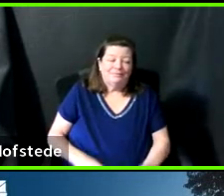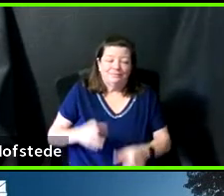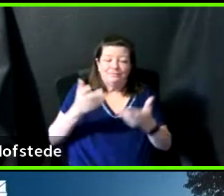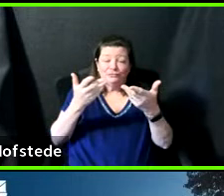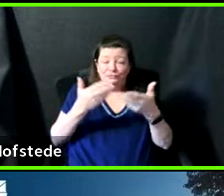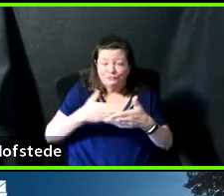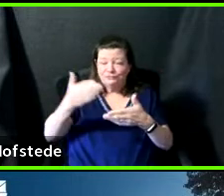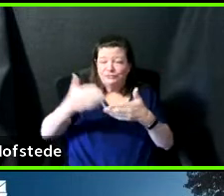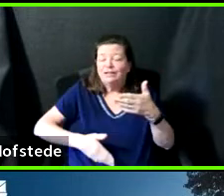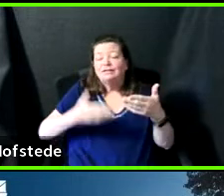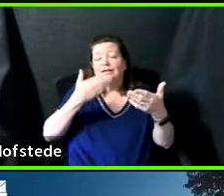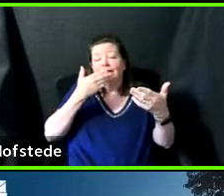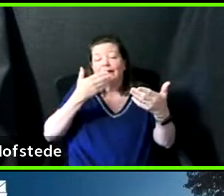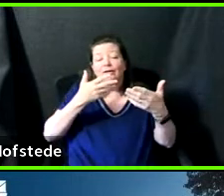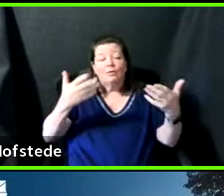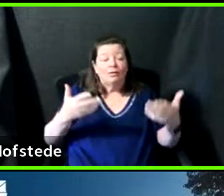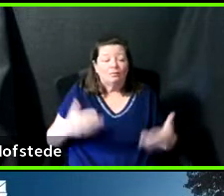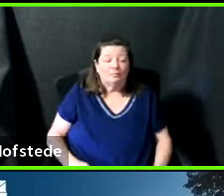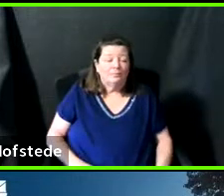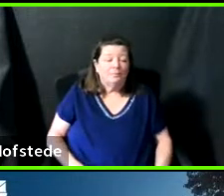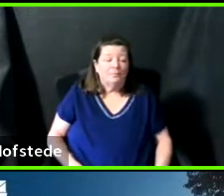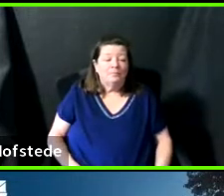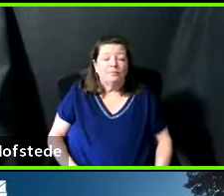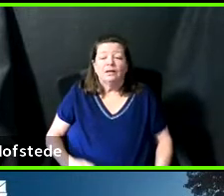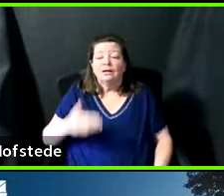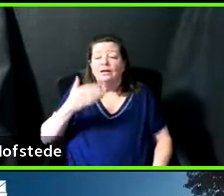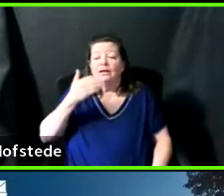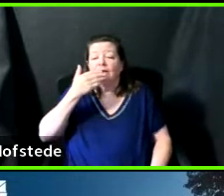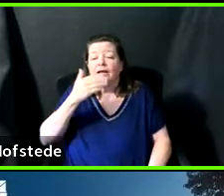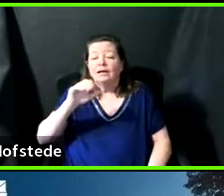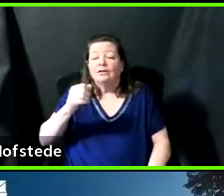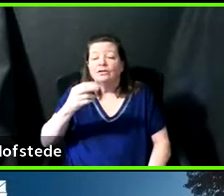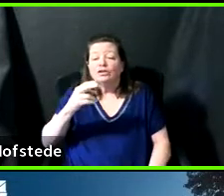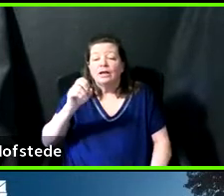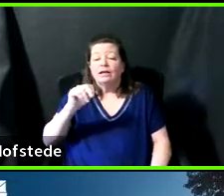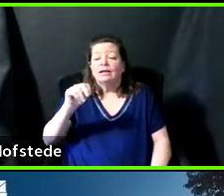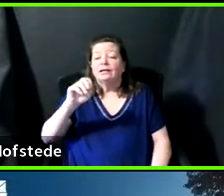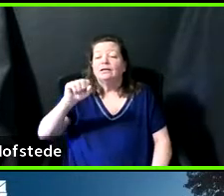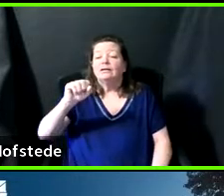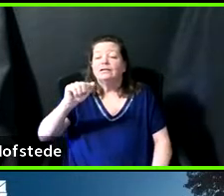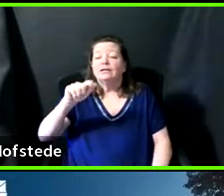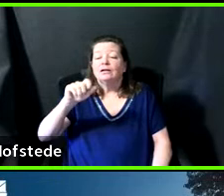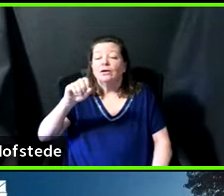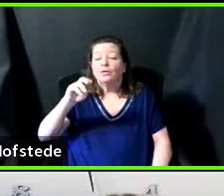Thank you all. Big thanks to Shannon and Salome and Jay as well.